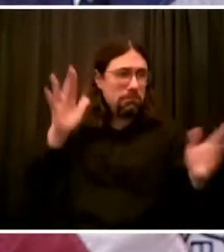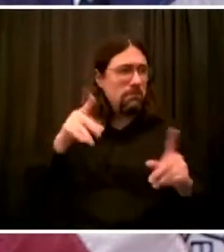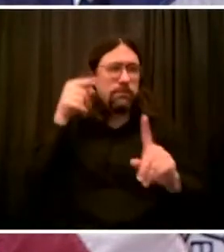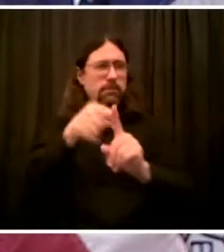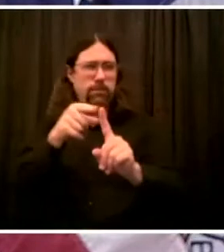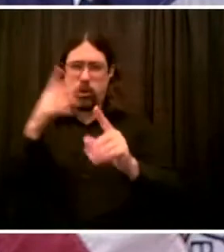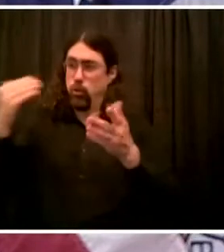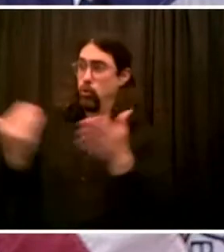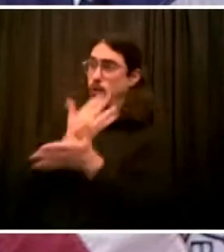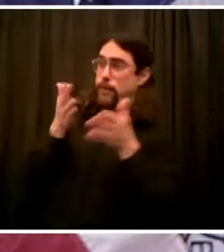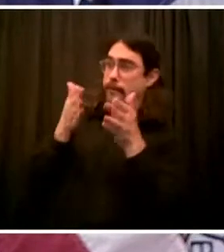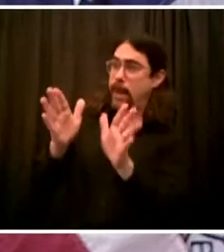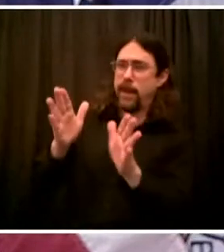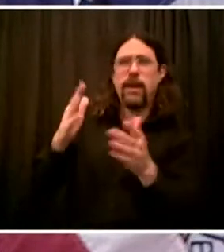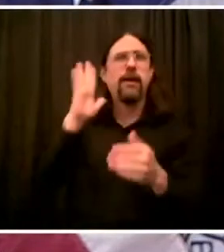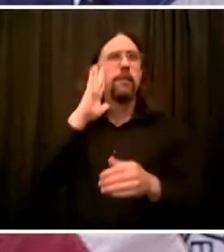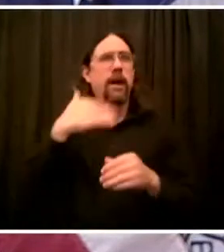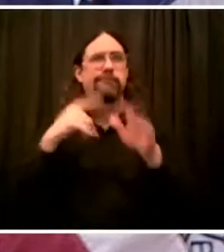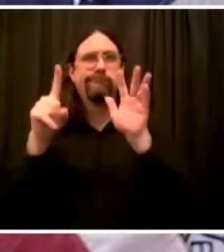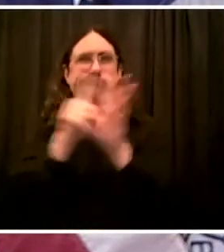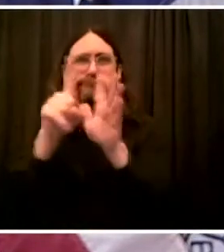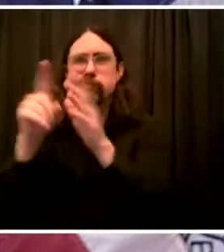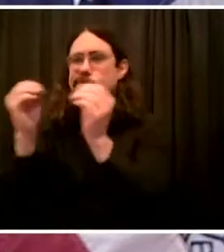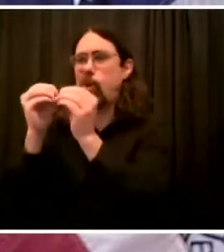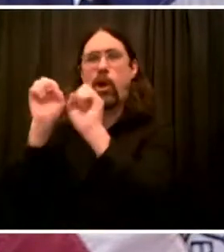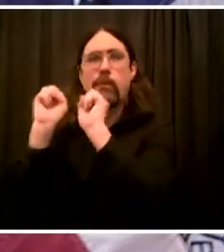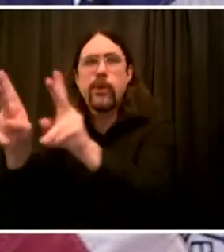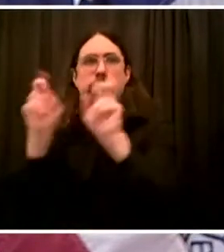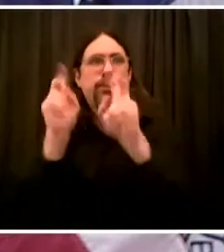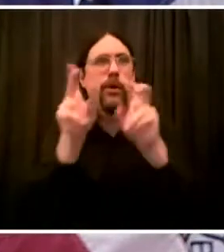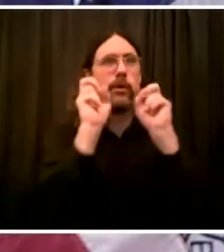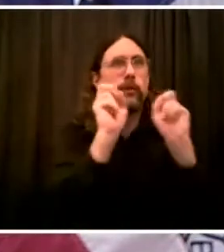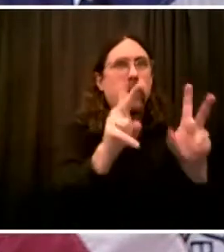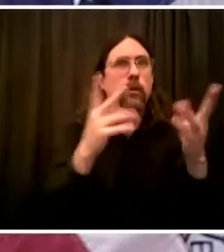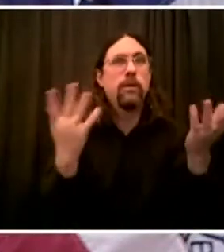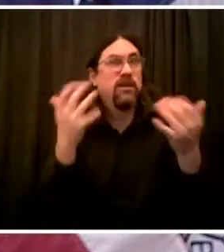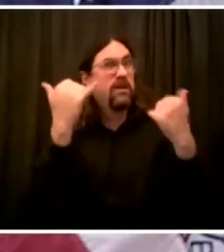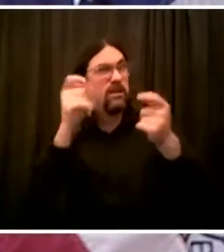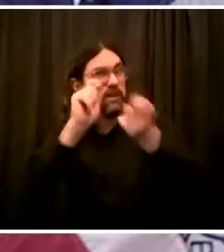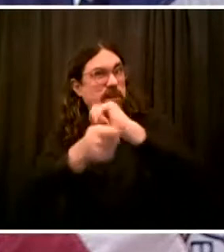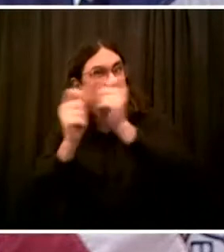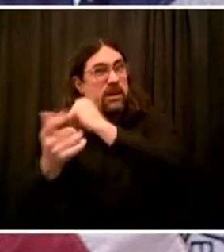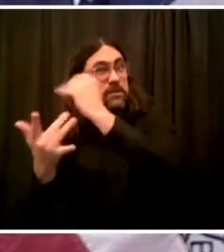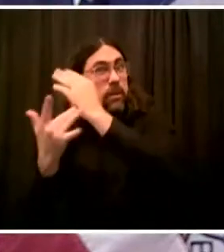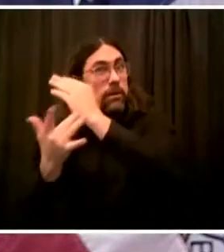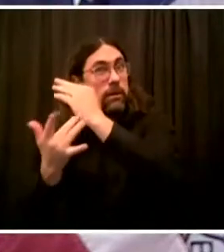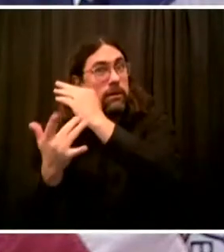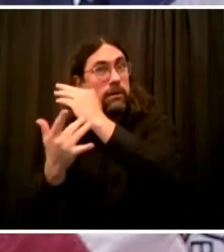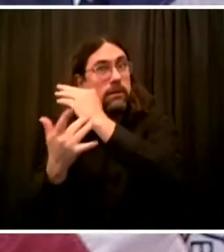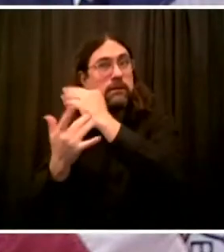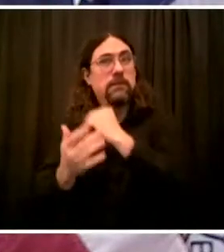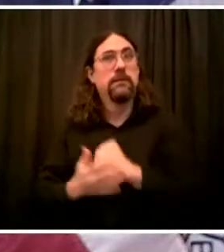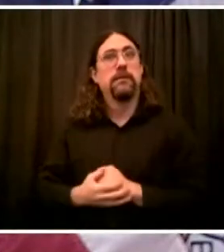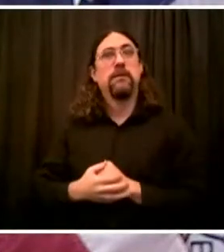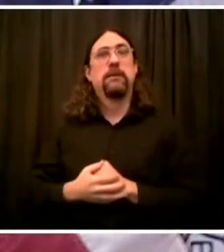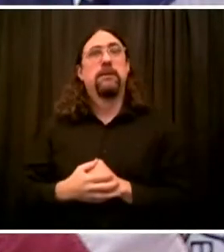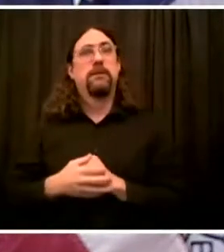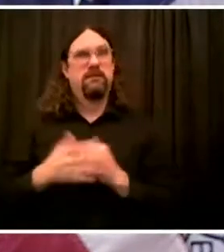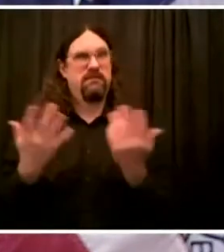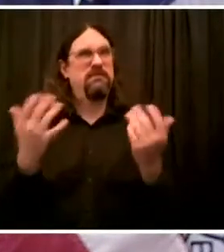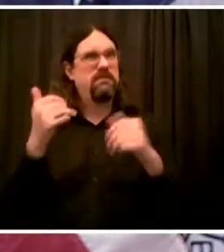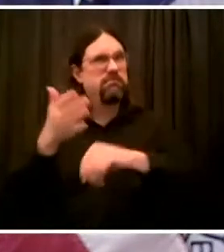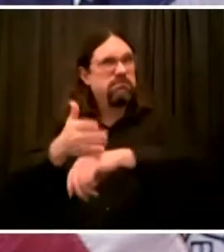tech hub, one of the greatest in the world. We always have to believe in what's next, because that's what we do as New Yorkers.